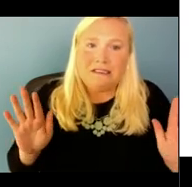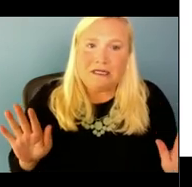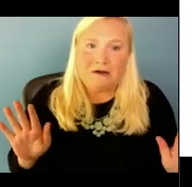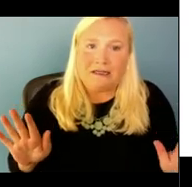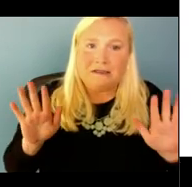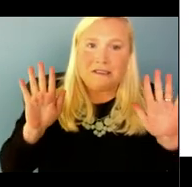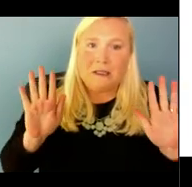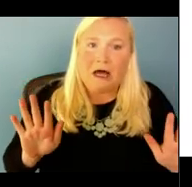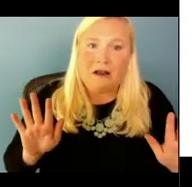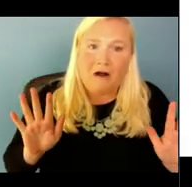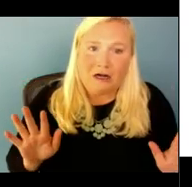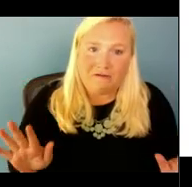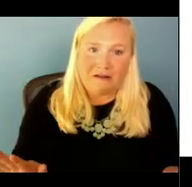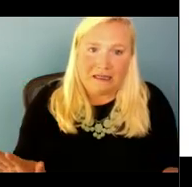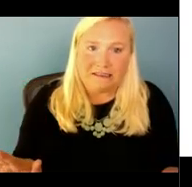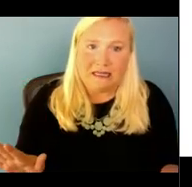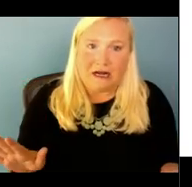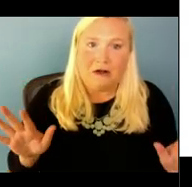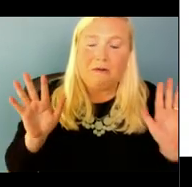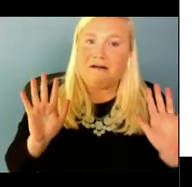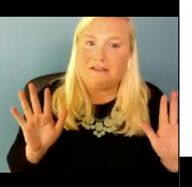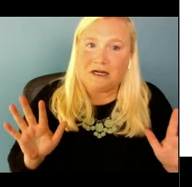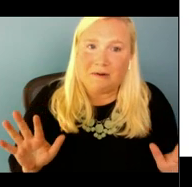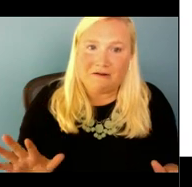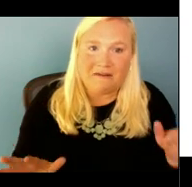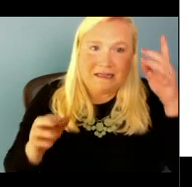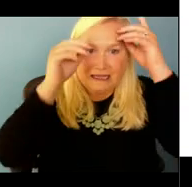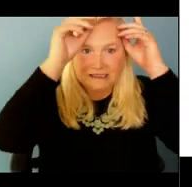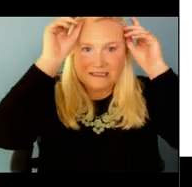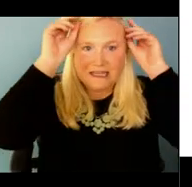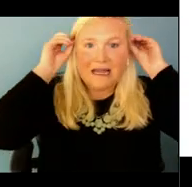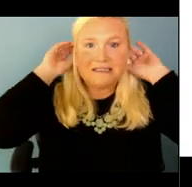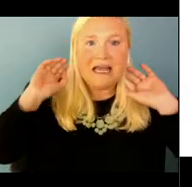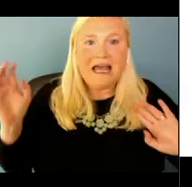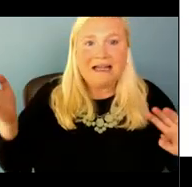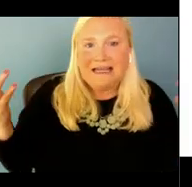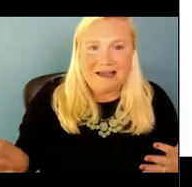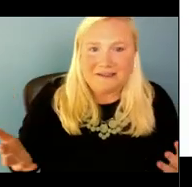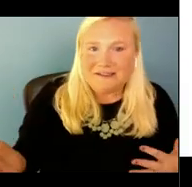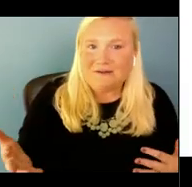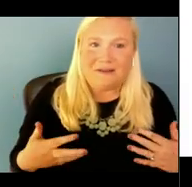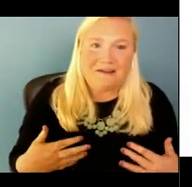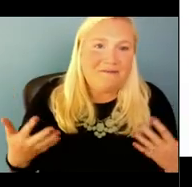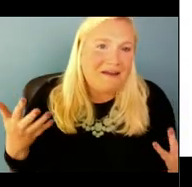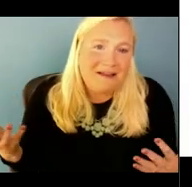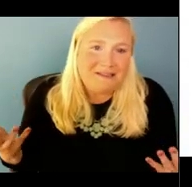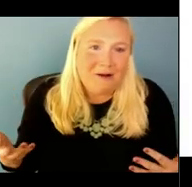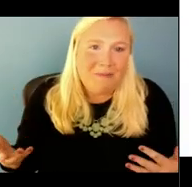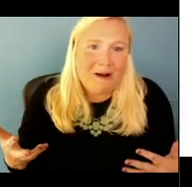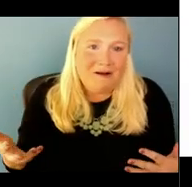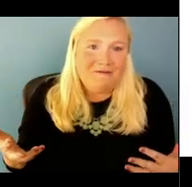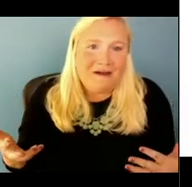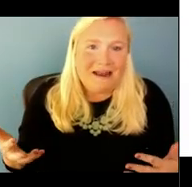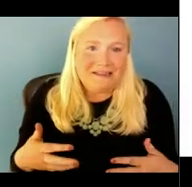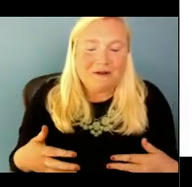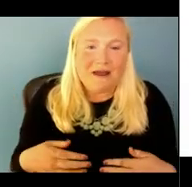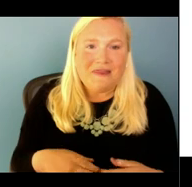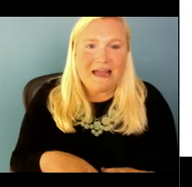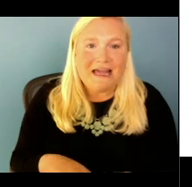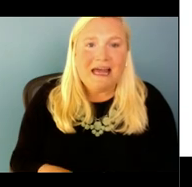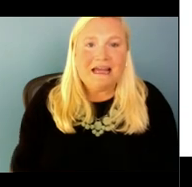like, oh, stuttering, there's a lot of hard feelings there. We have to talk about feelings. And yes, feelings are a part of